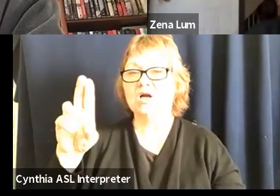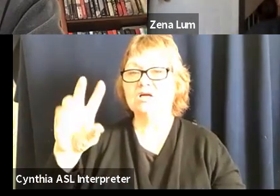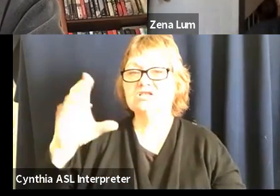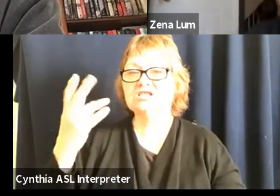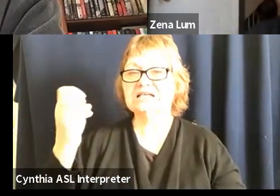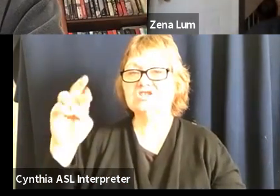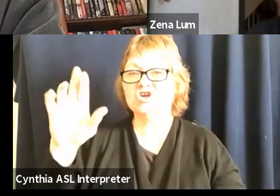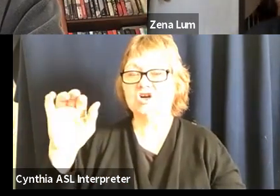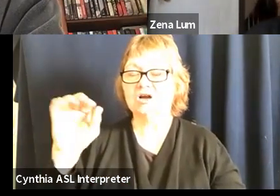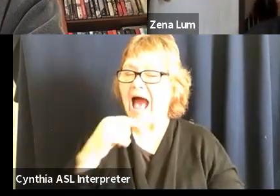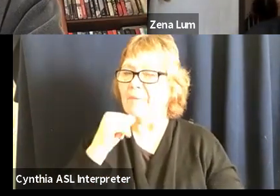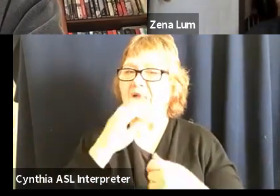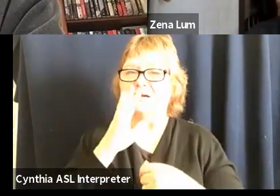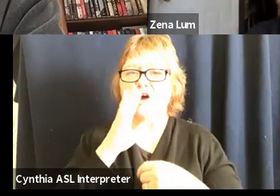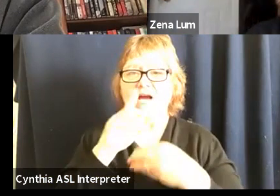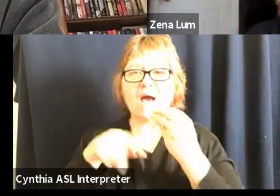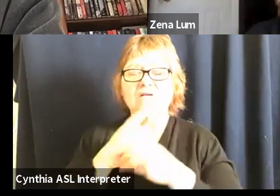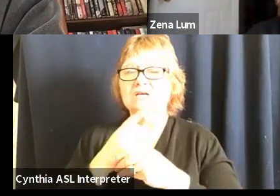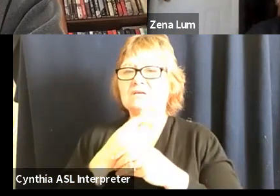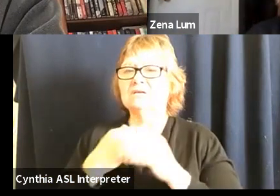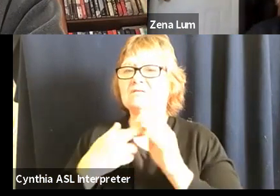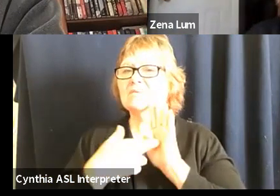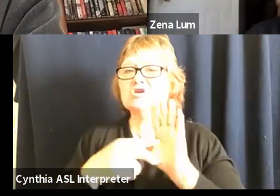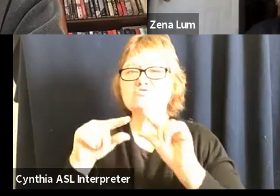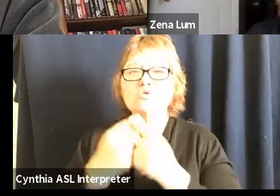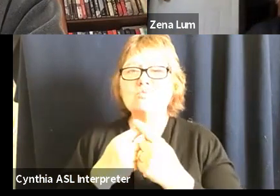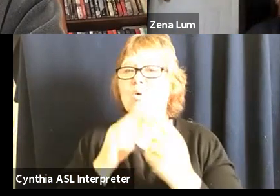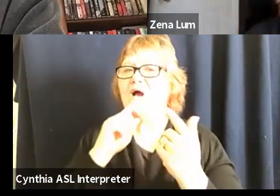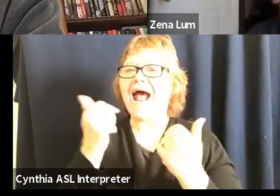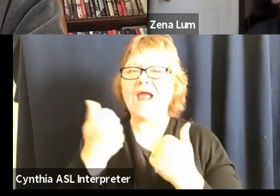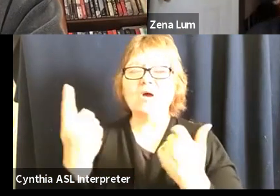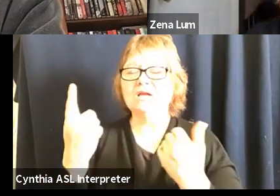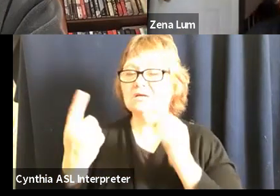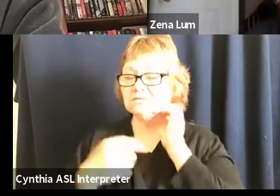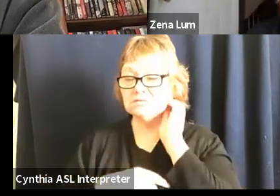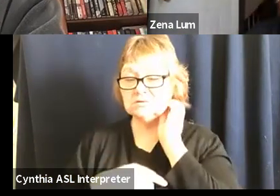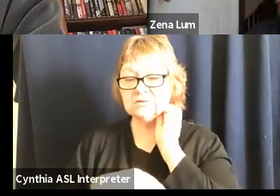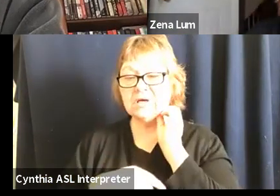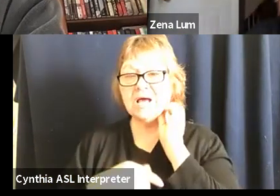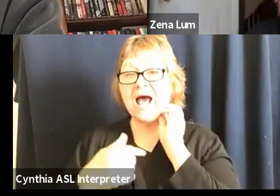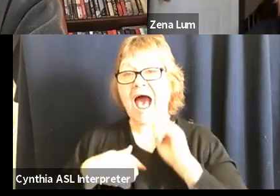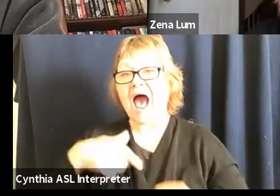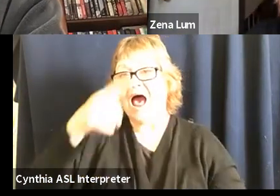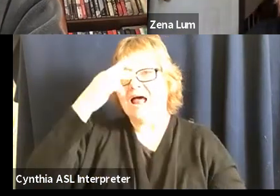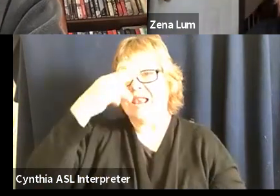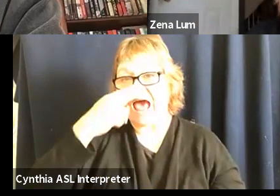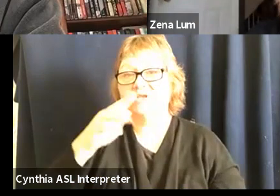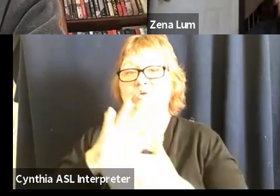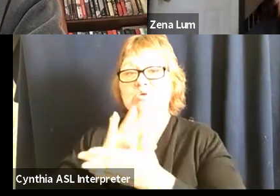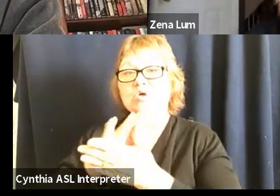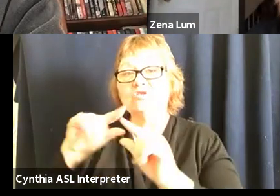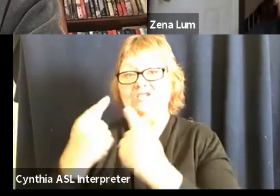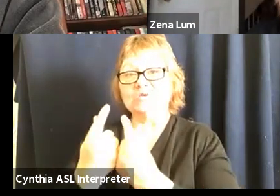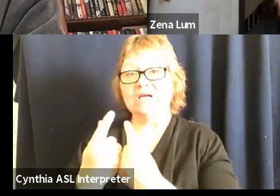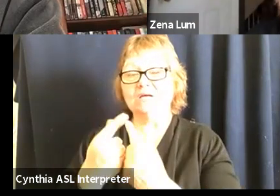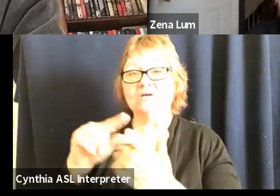I'm not speaking today representing any groups I'm affiliated with, just to mention, I want to be clear. I'm a Latin school graduate, class of